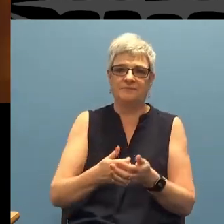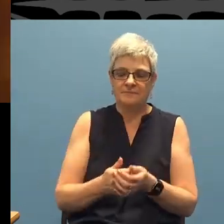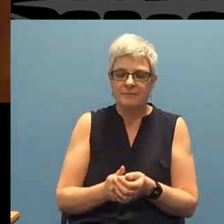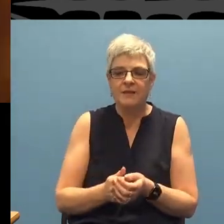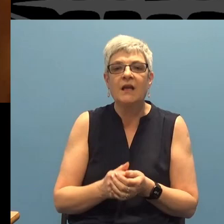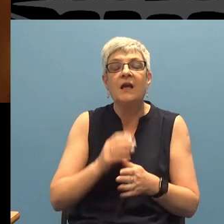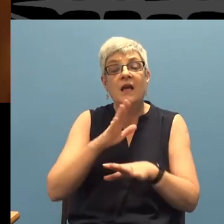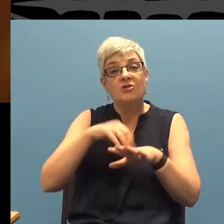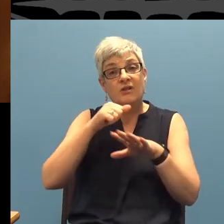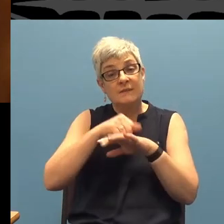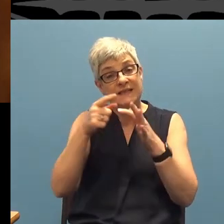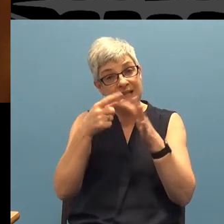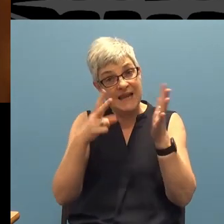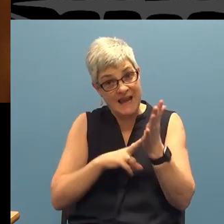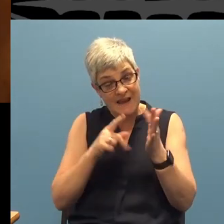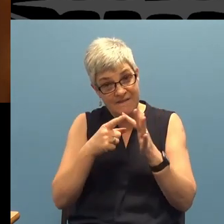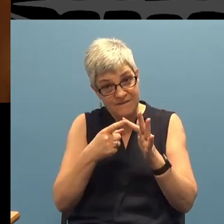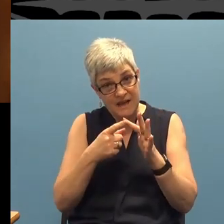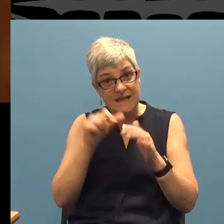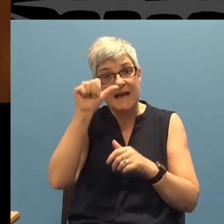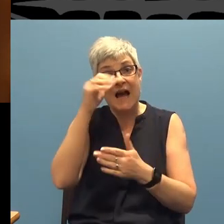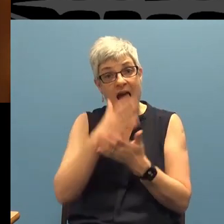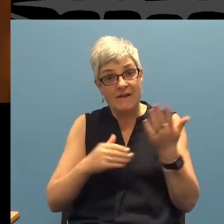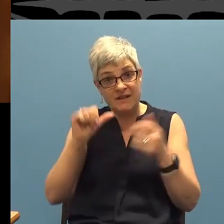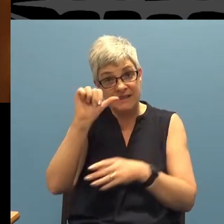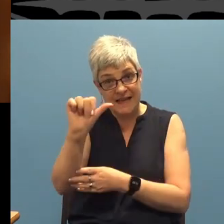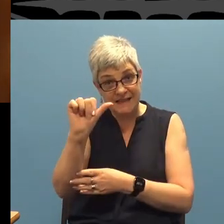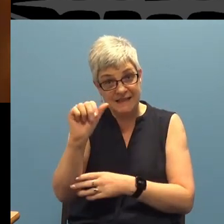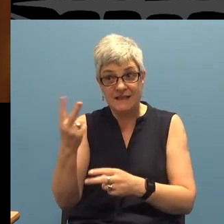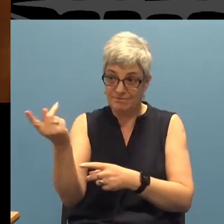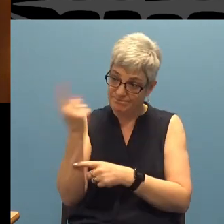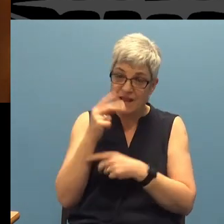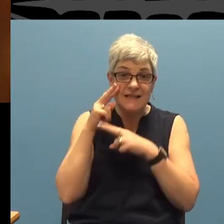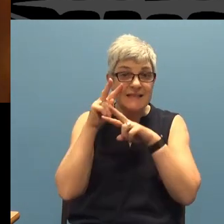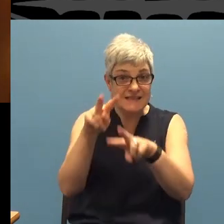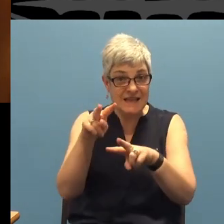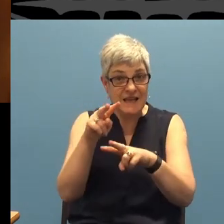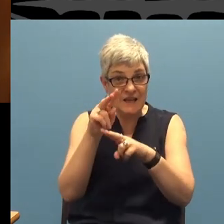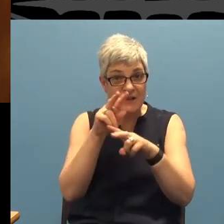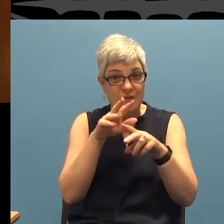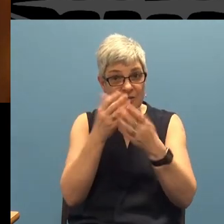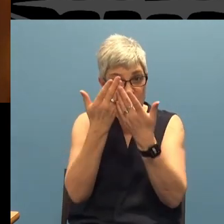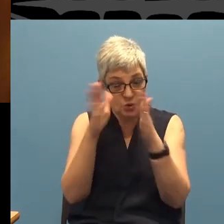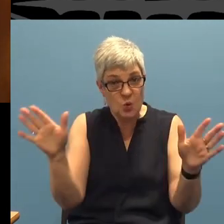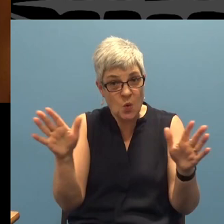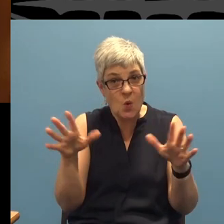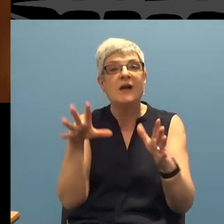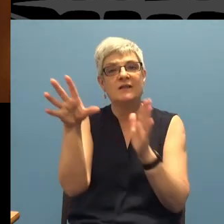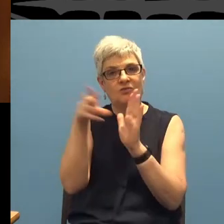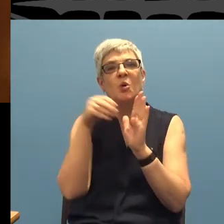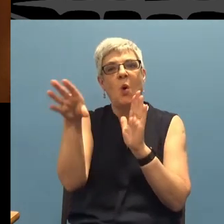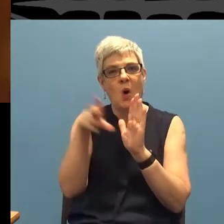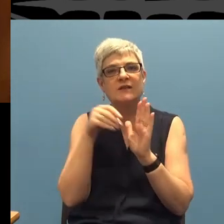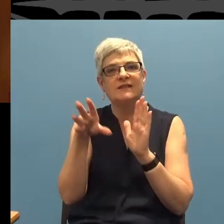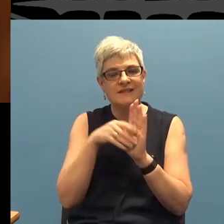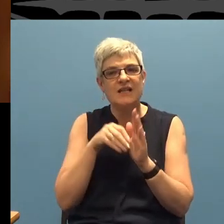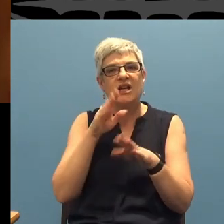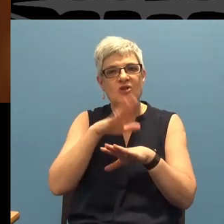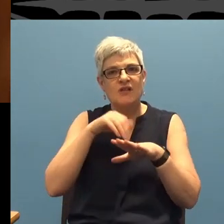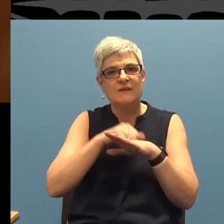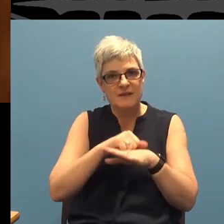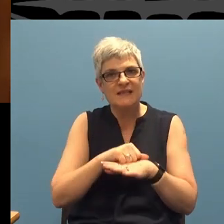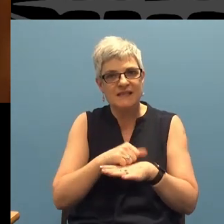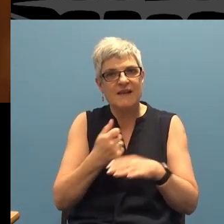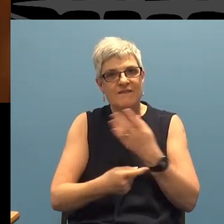the little boy Jesus asleep on the hay. On Christmas Eve at 6:30 p.m., come and see the show. It's a recording of the event Christmas Crackers with children